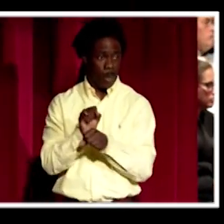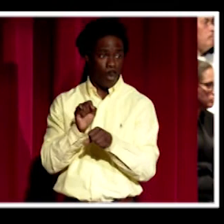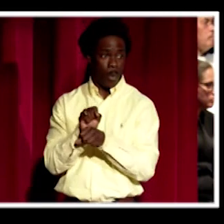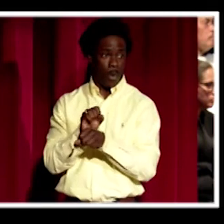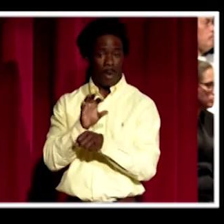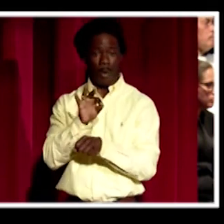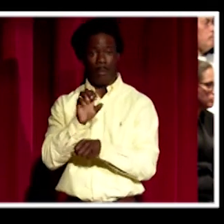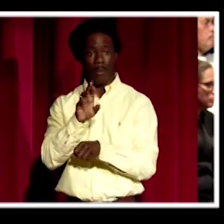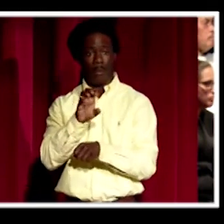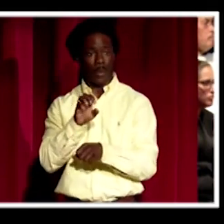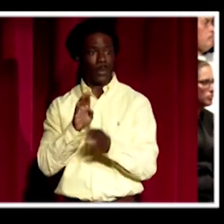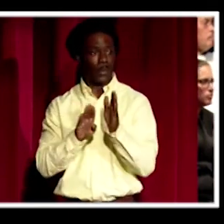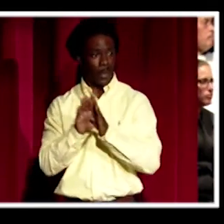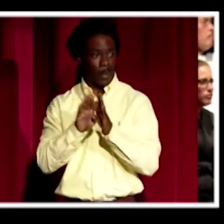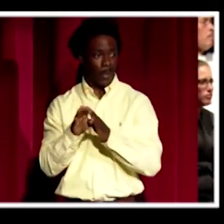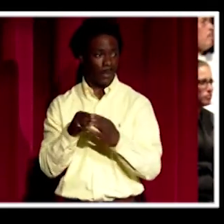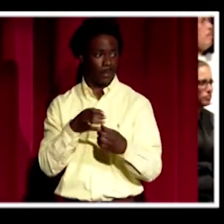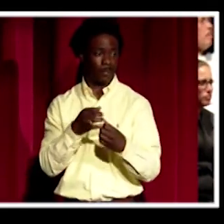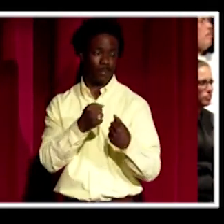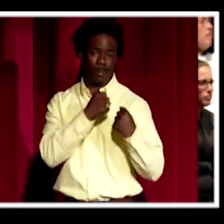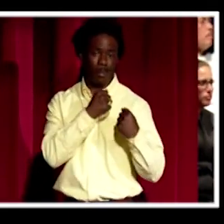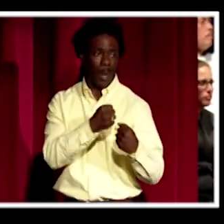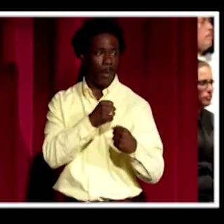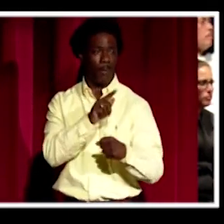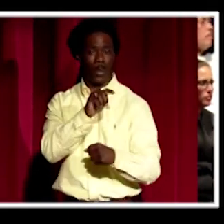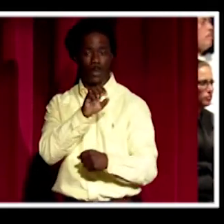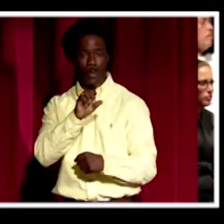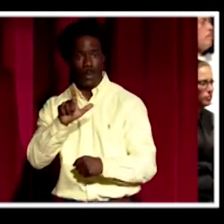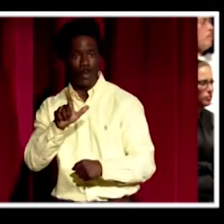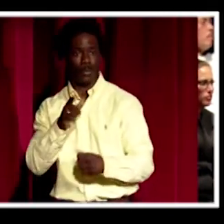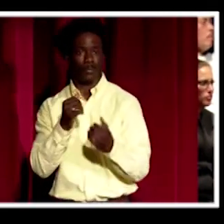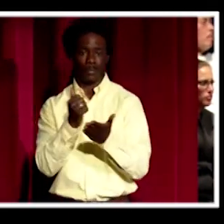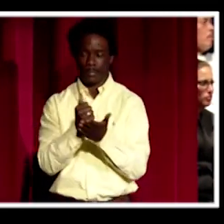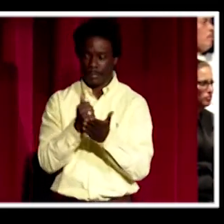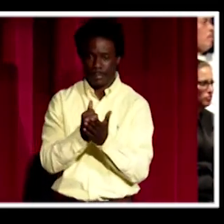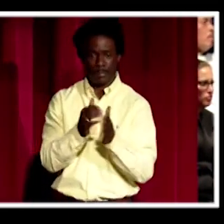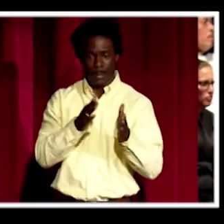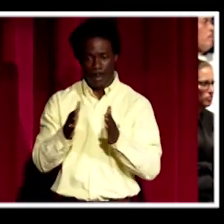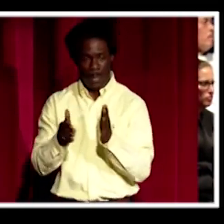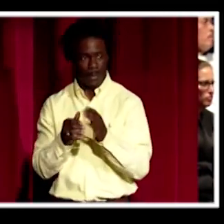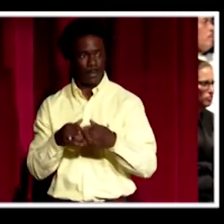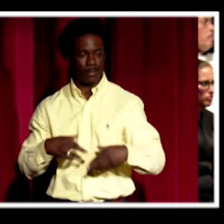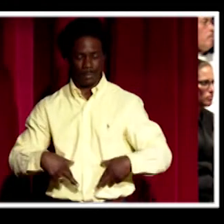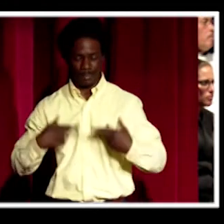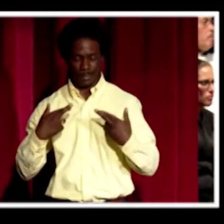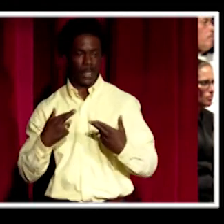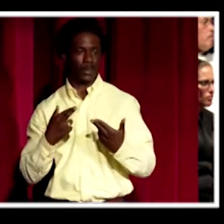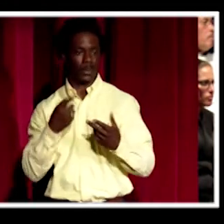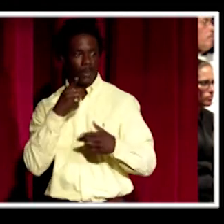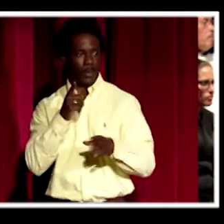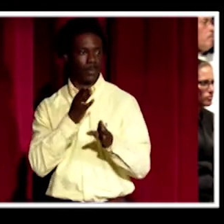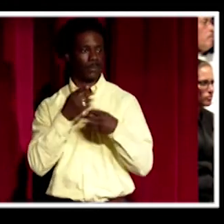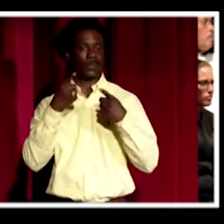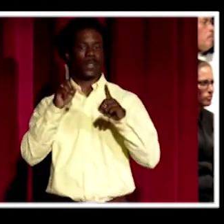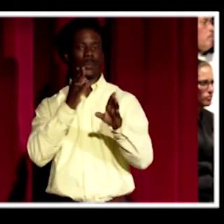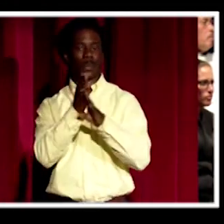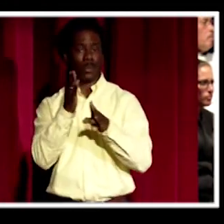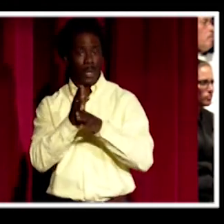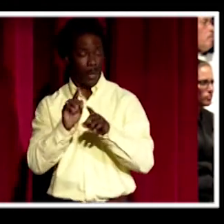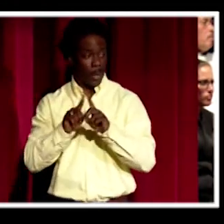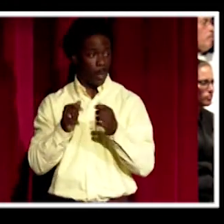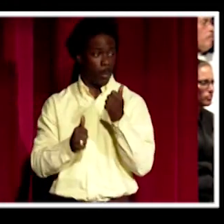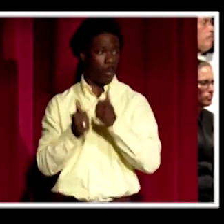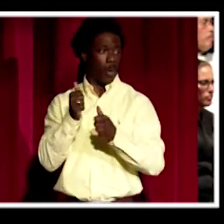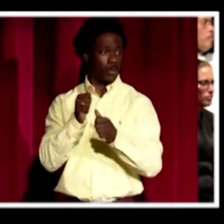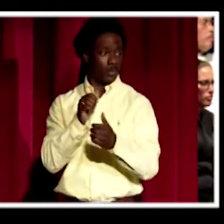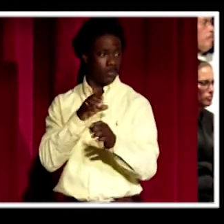development is a powerful tool to prepare Washingtonians for a successful career, we know that the most effective